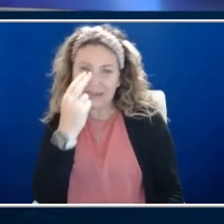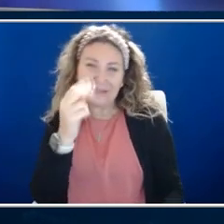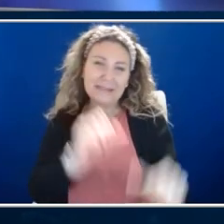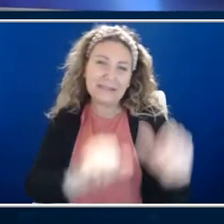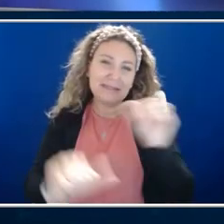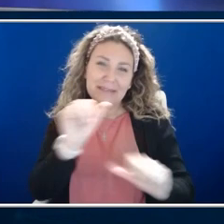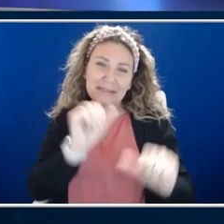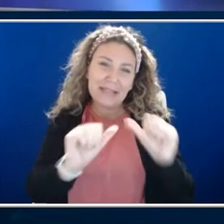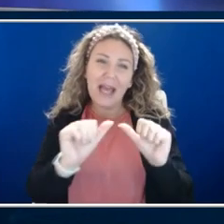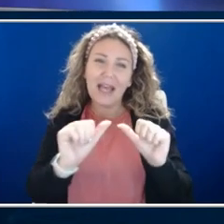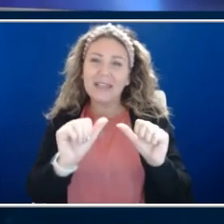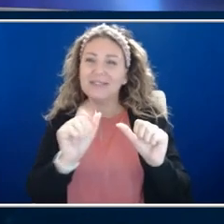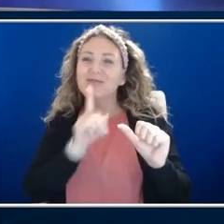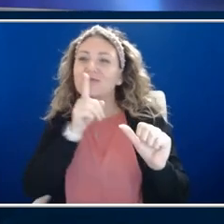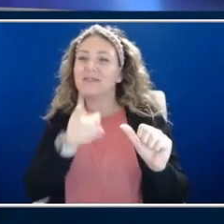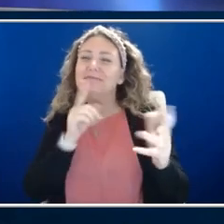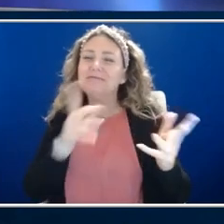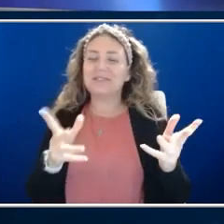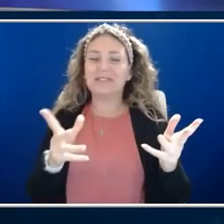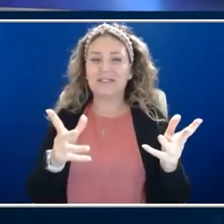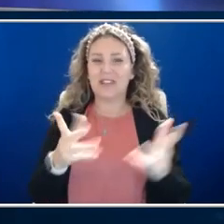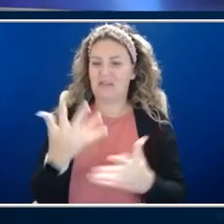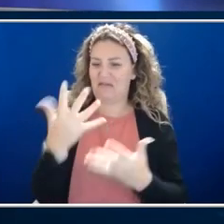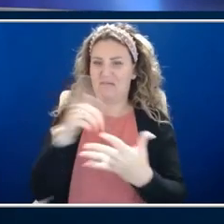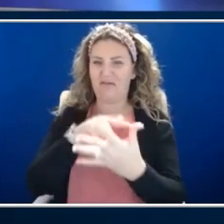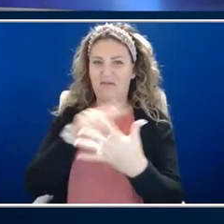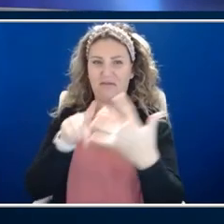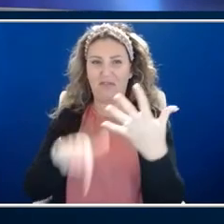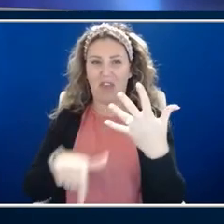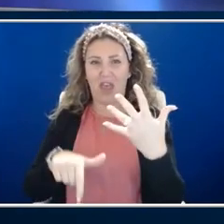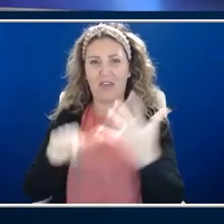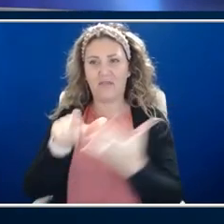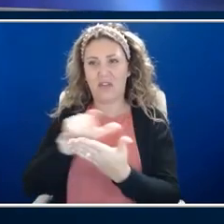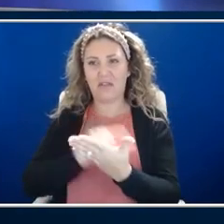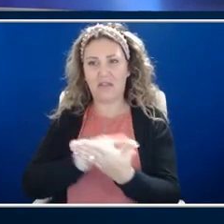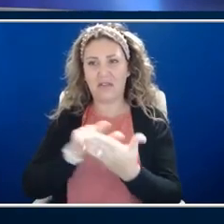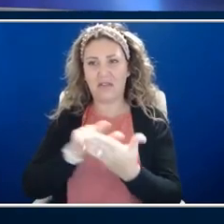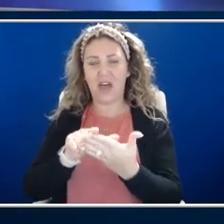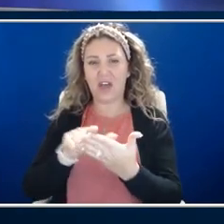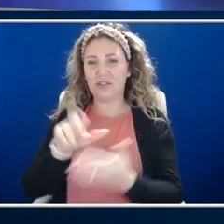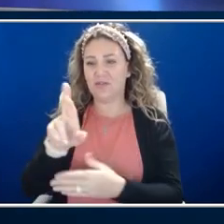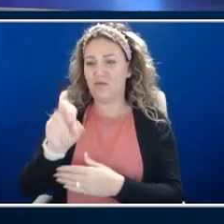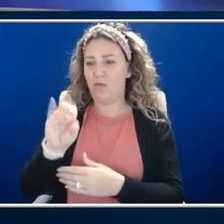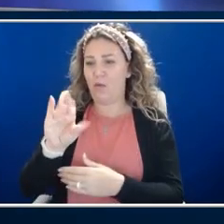Isaac Asimov five laws of robotics part of AI programming?